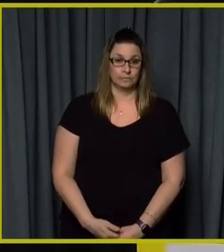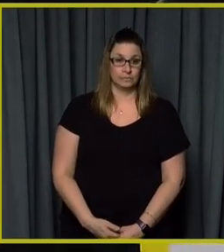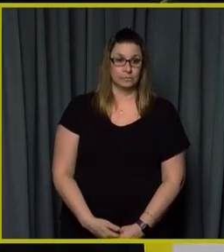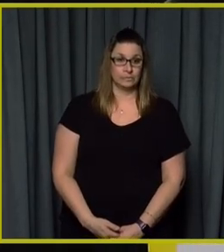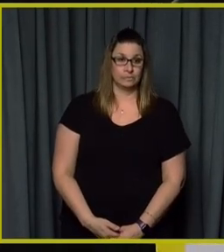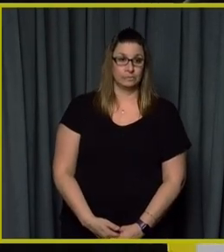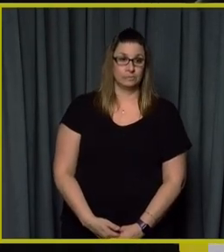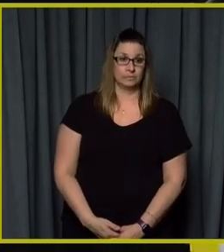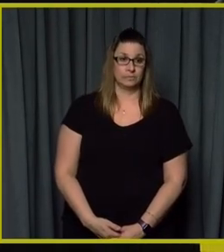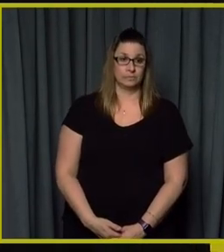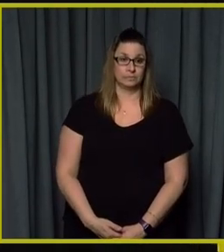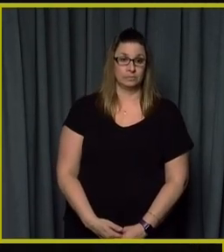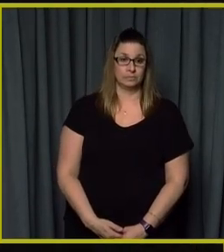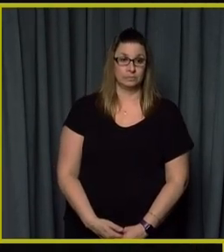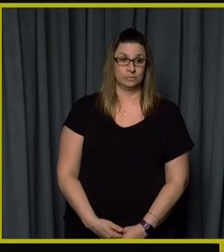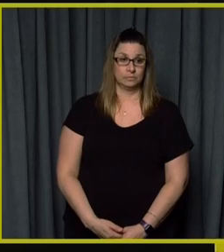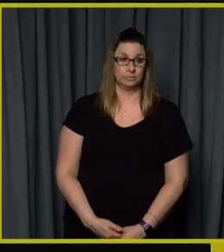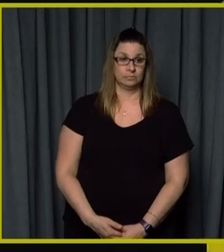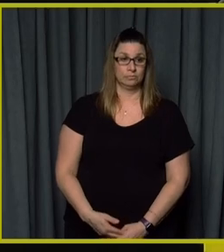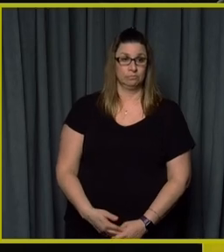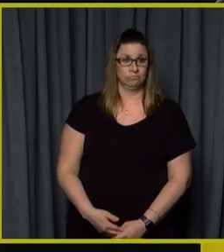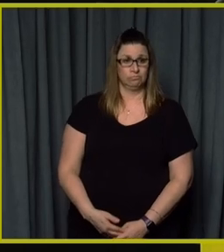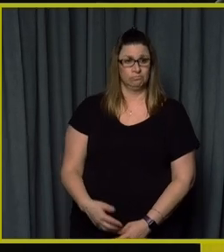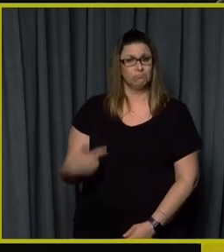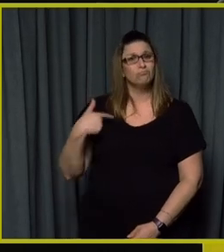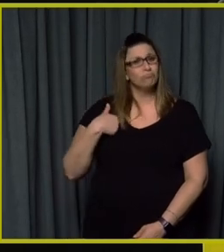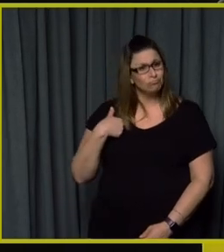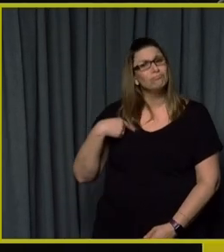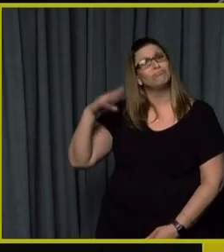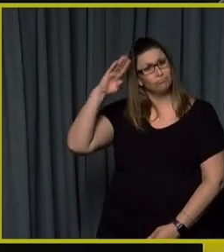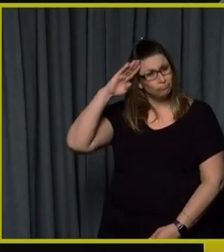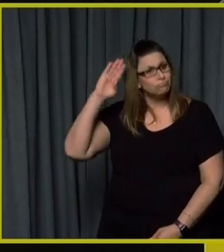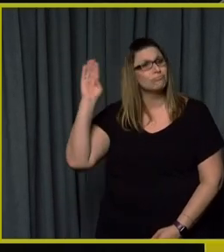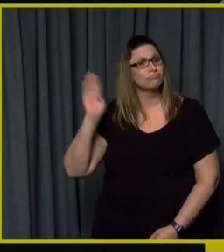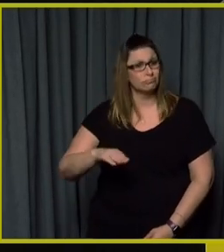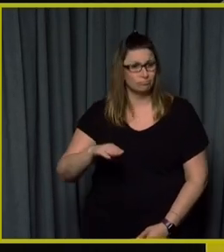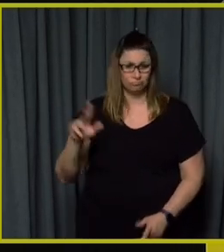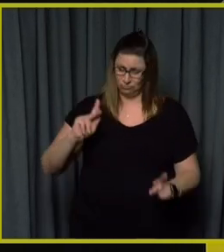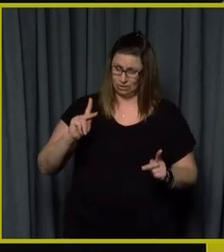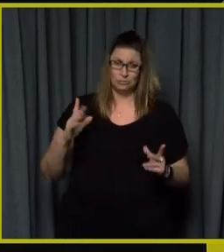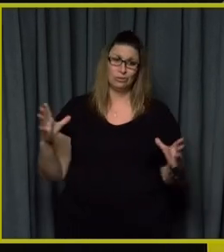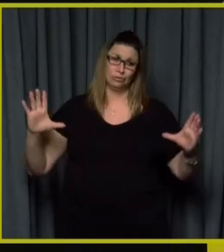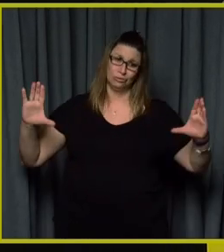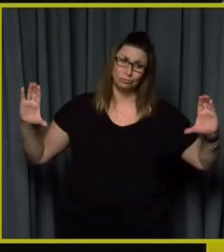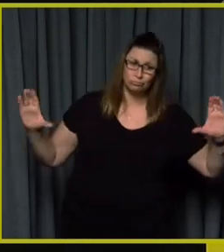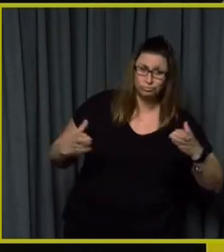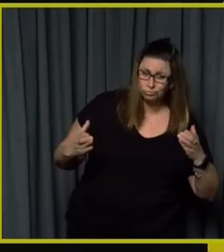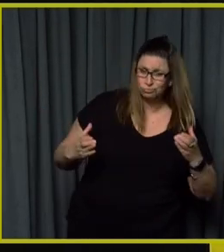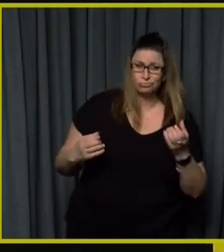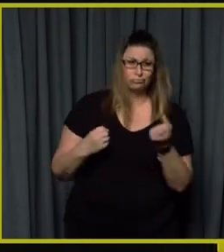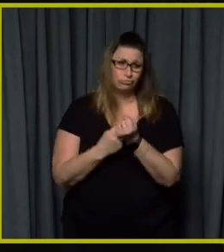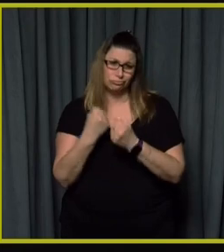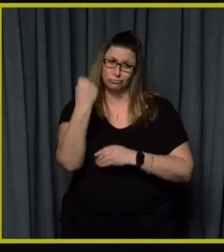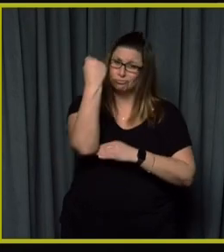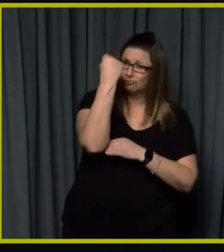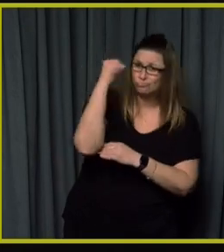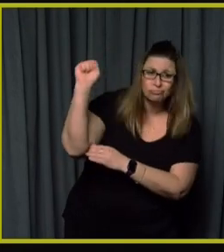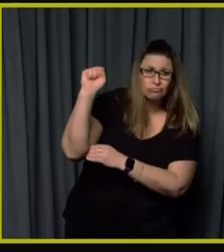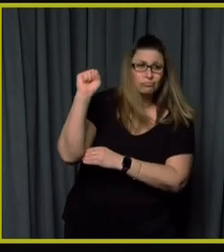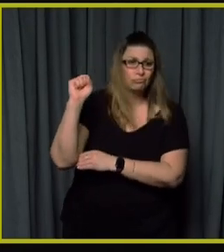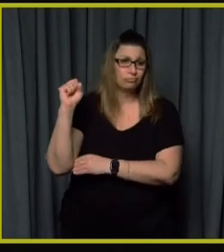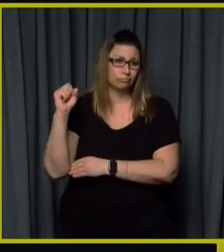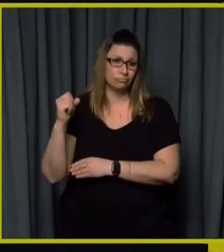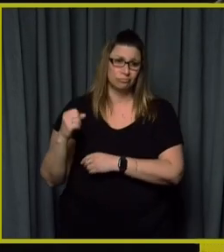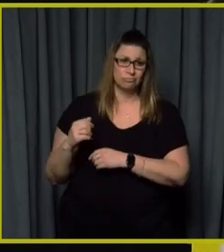We know that when movements start to push this nation forward, that there is always